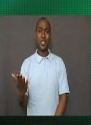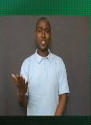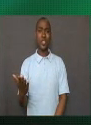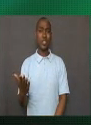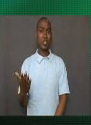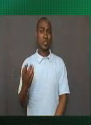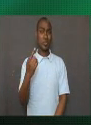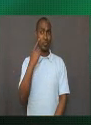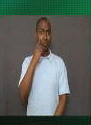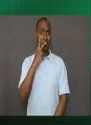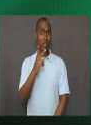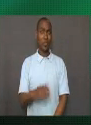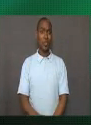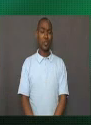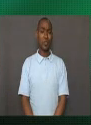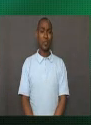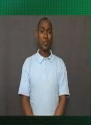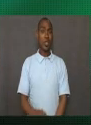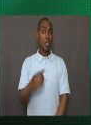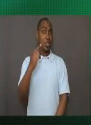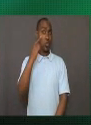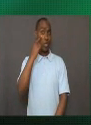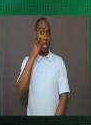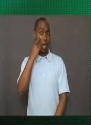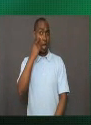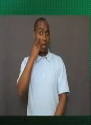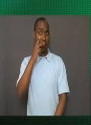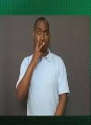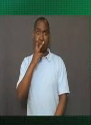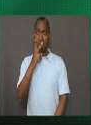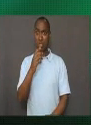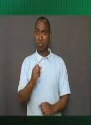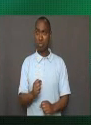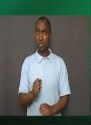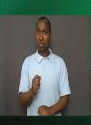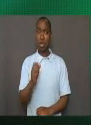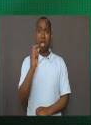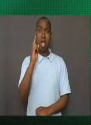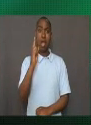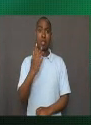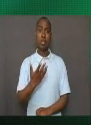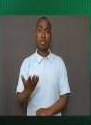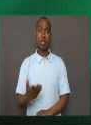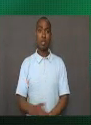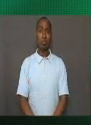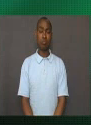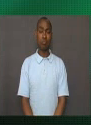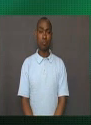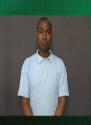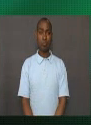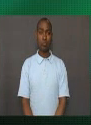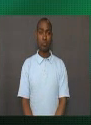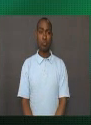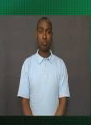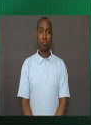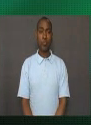than this, the human eye will only see one object.